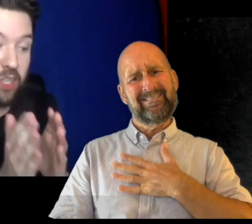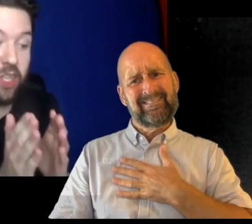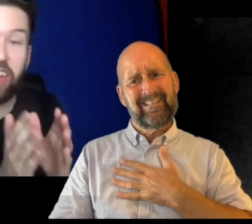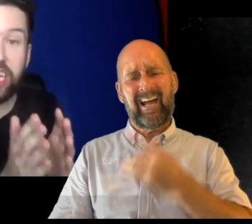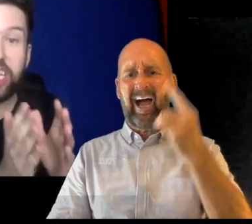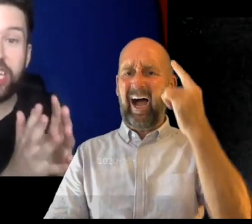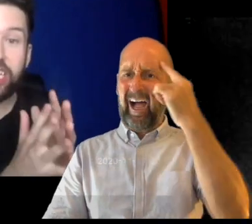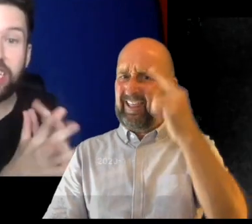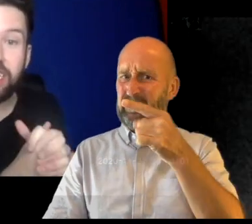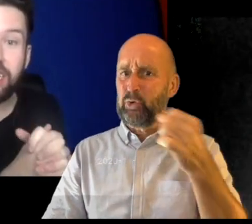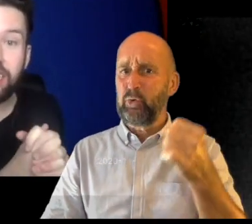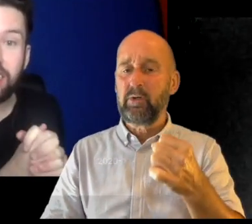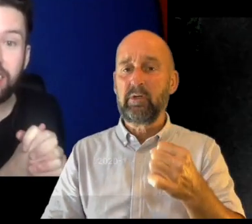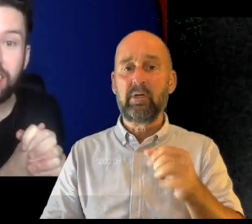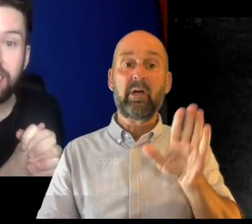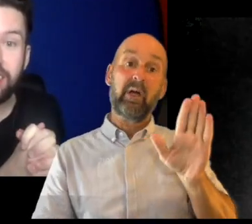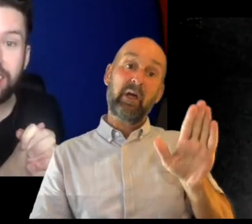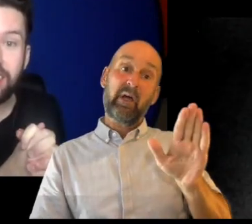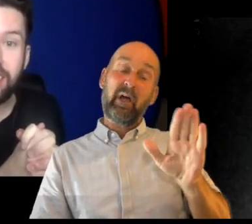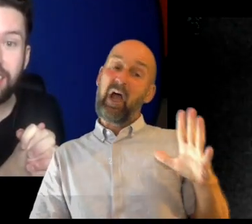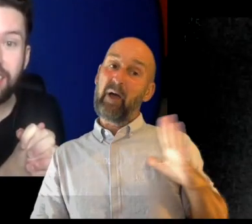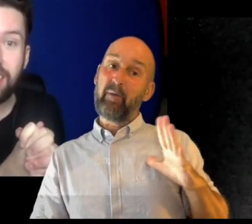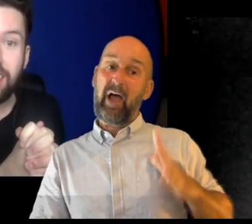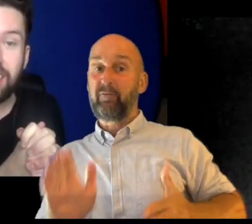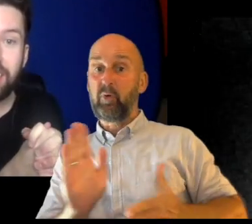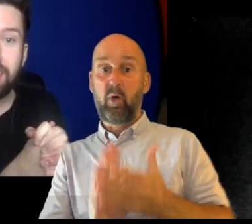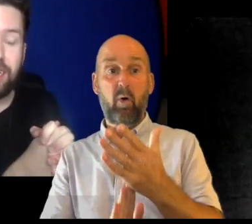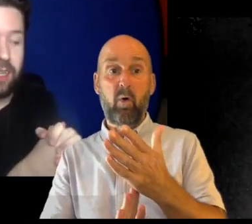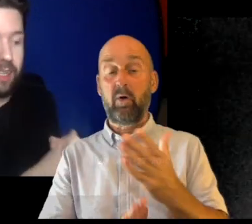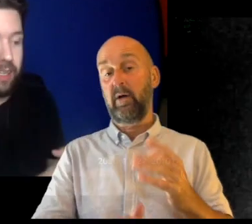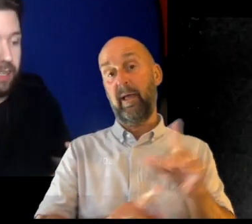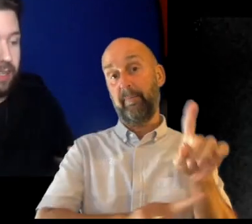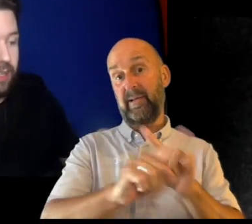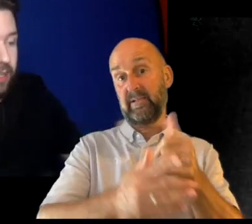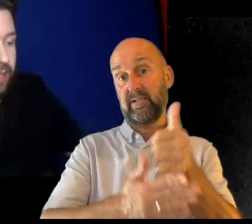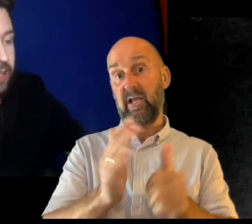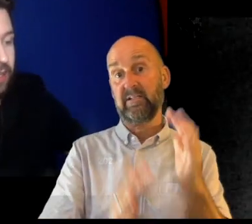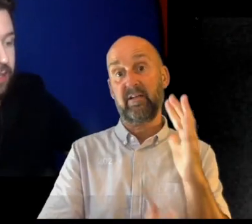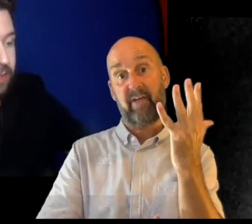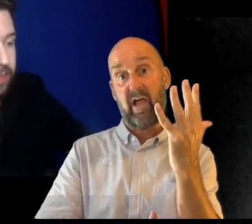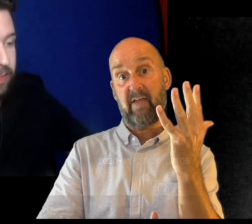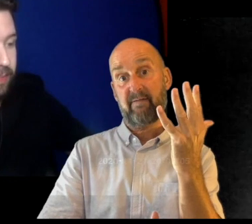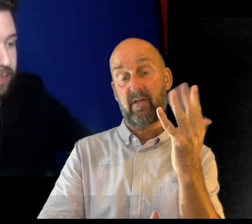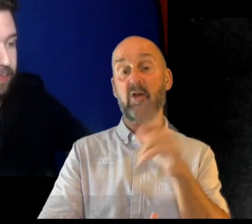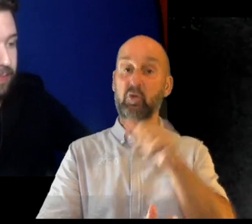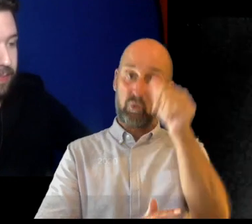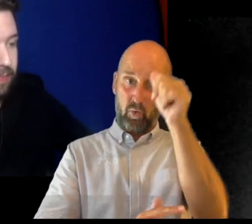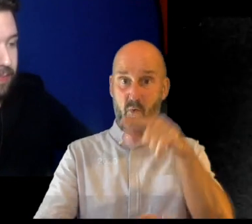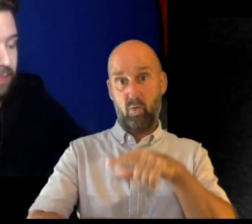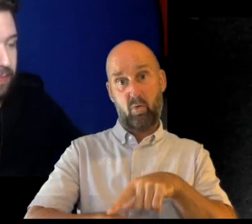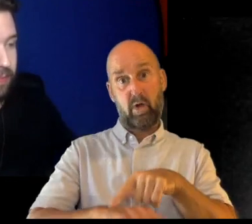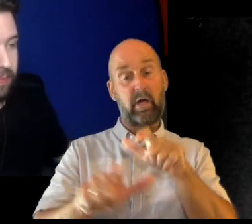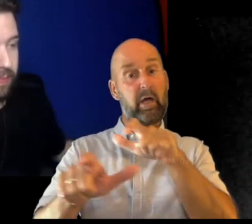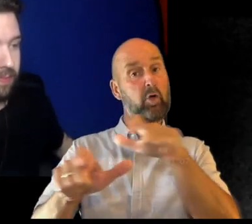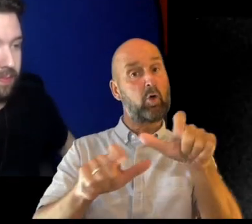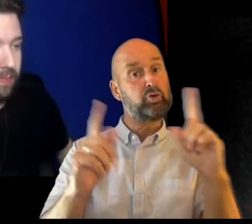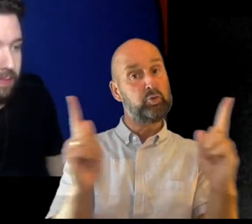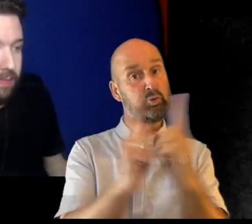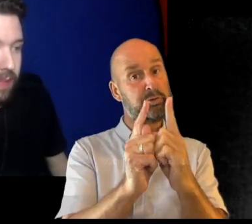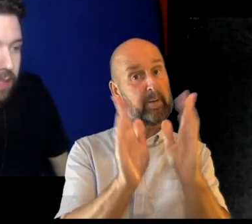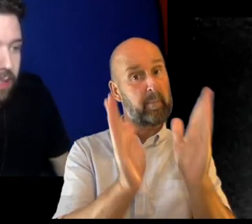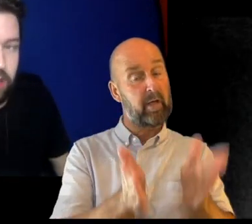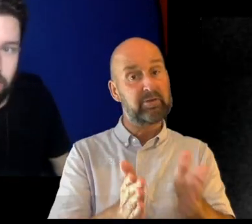really do thank you. I'm peachy. Meeting starts in 5. You know how I am about clients having continuity,